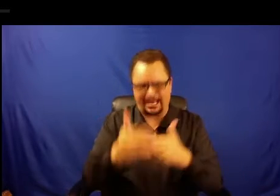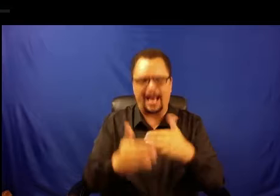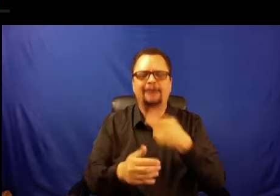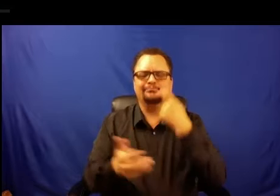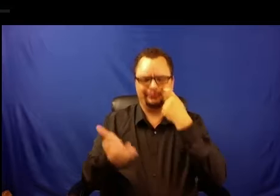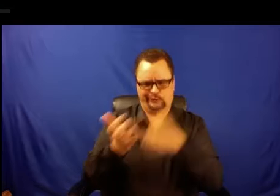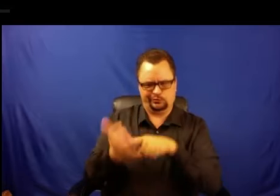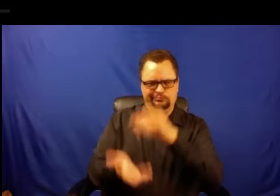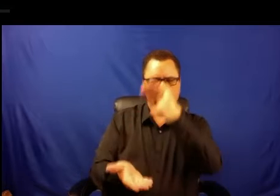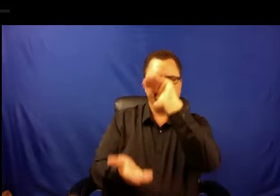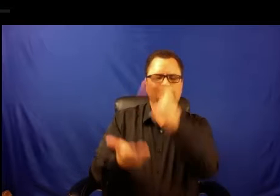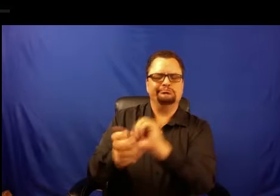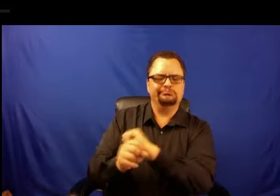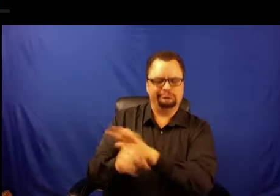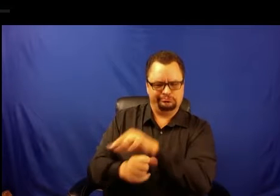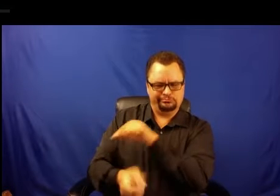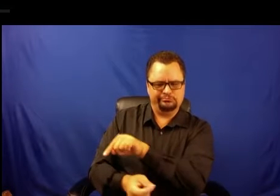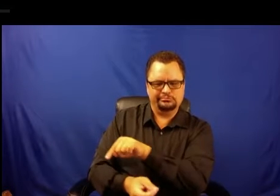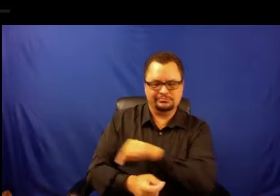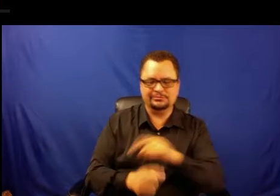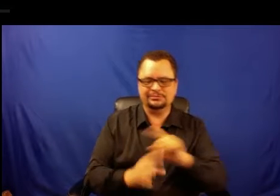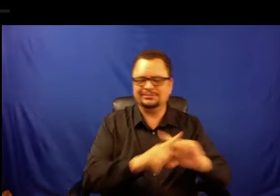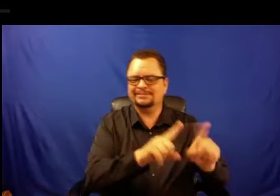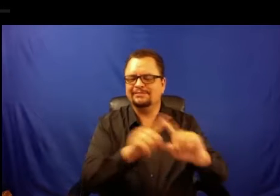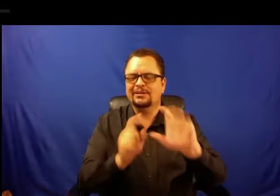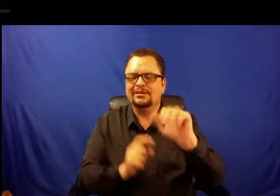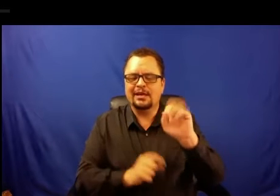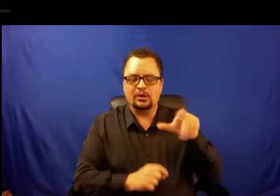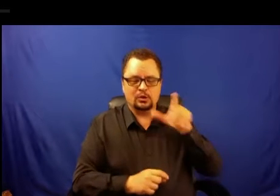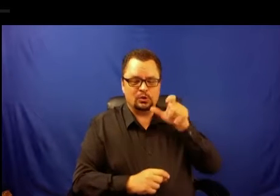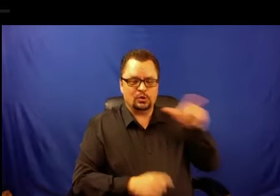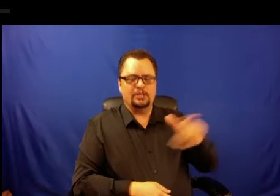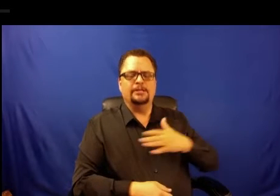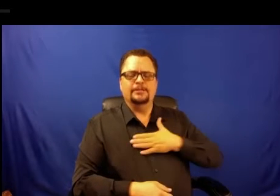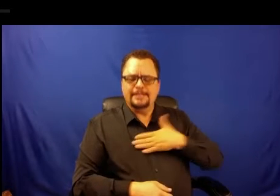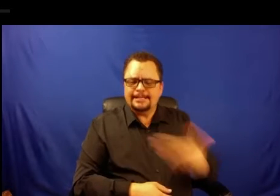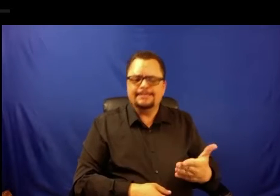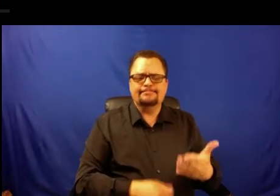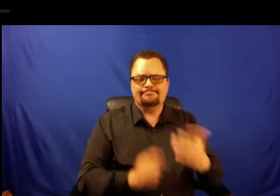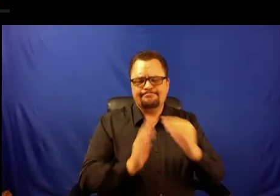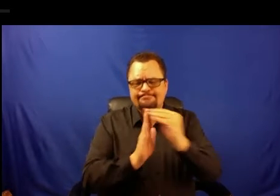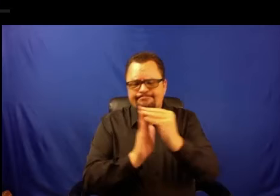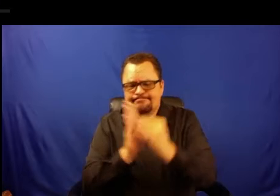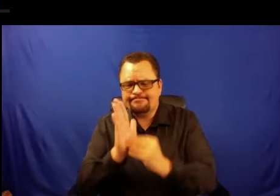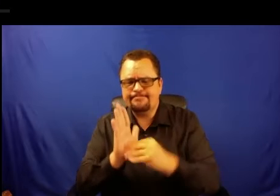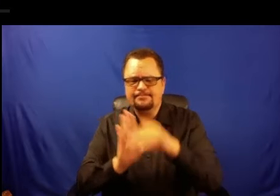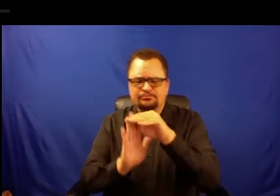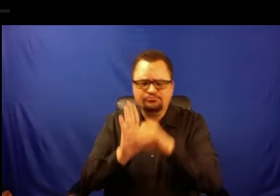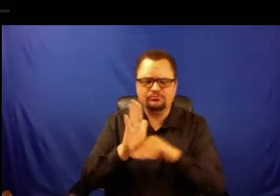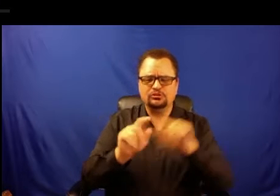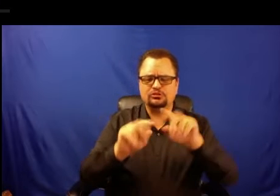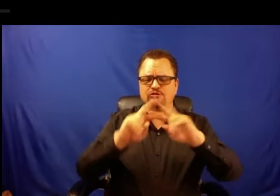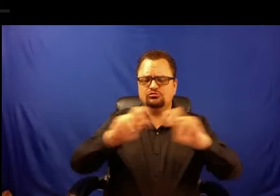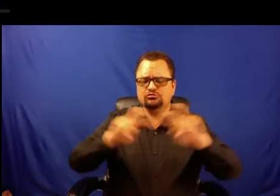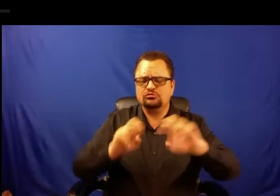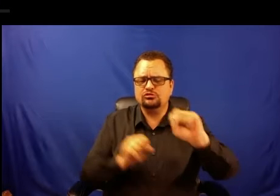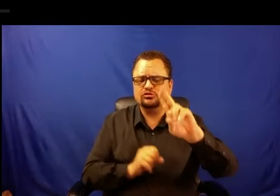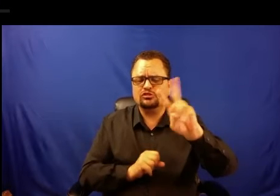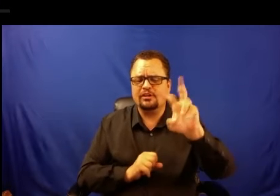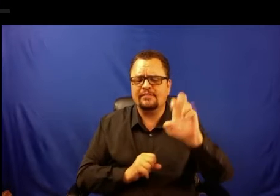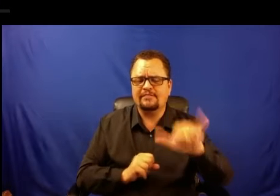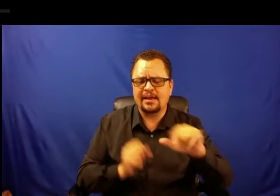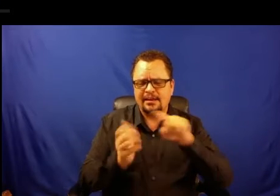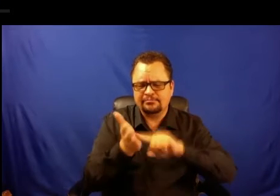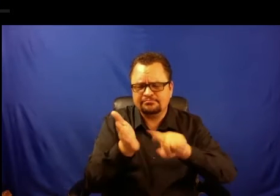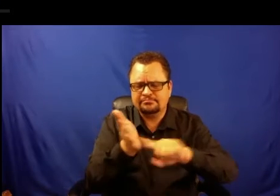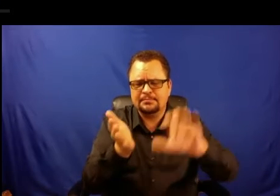a survey form of the case investigation rather than speak with an actual case investigator, which,